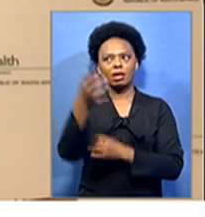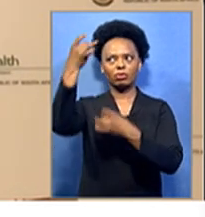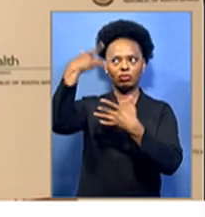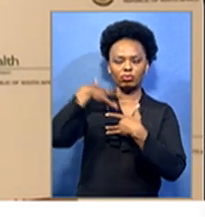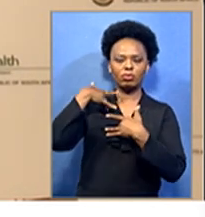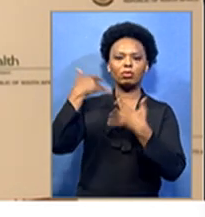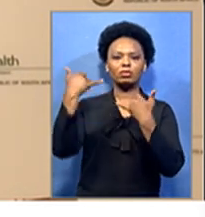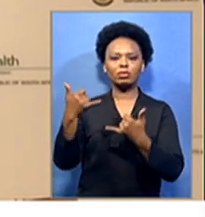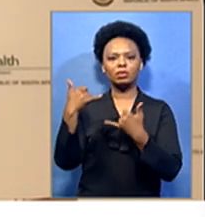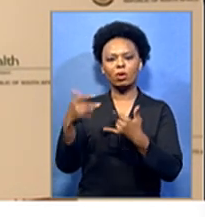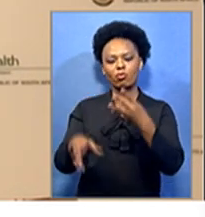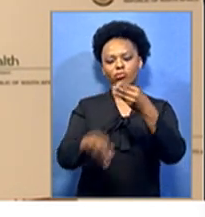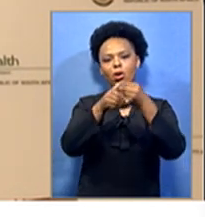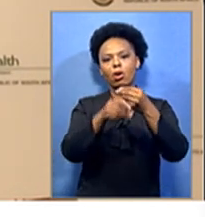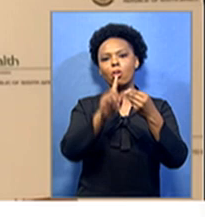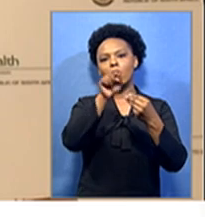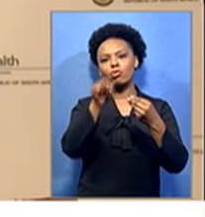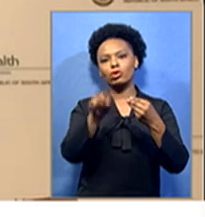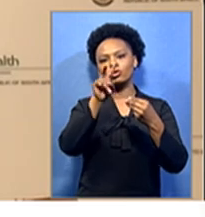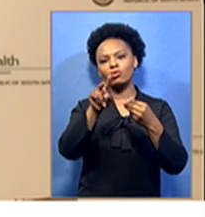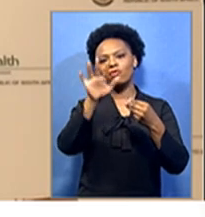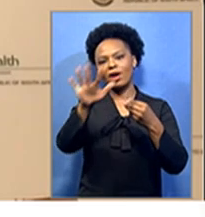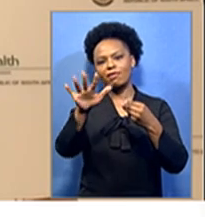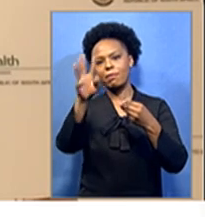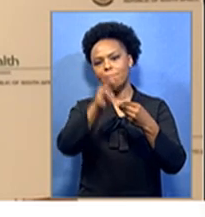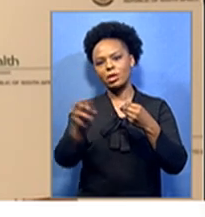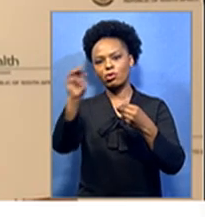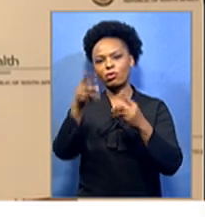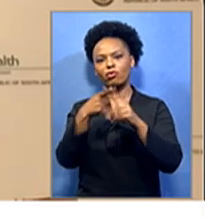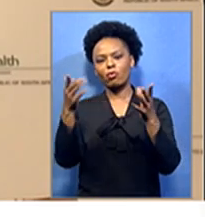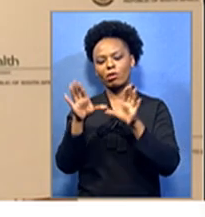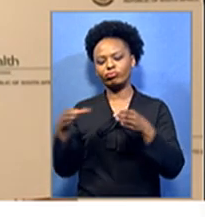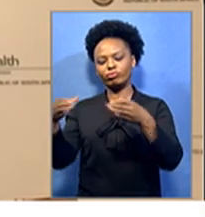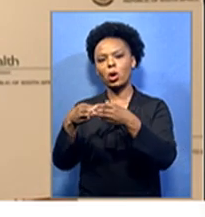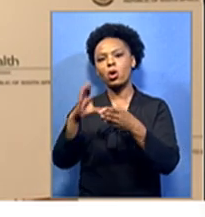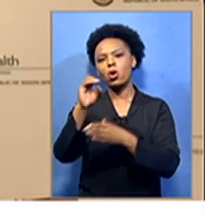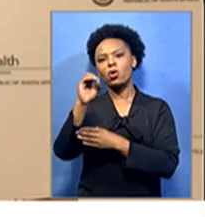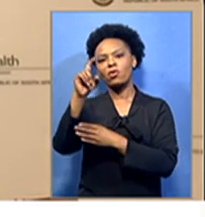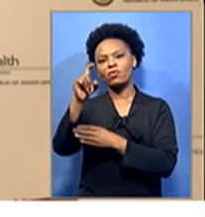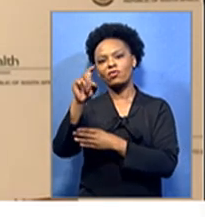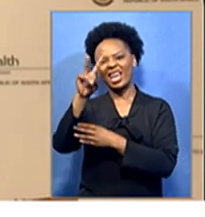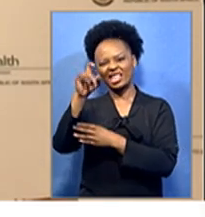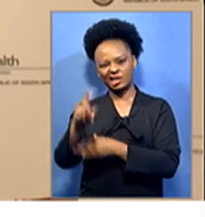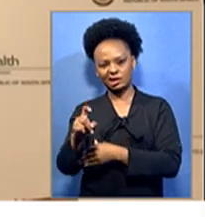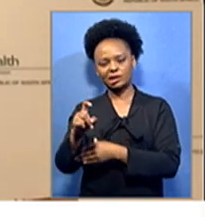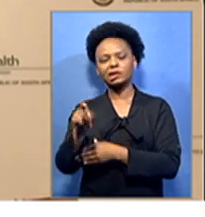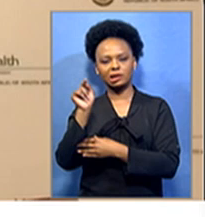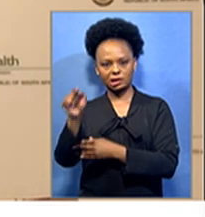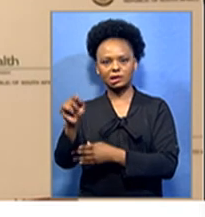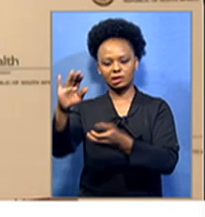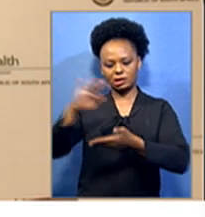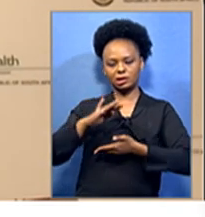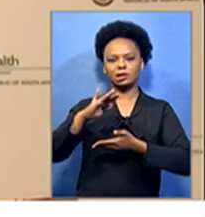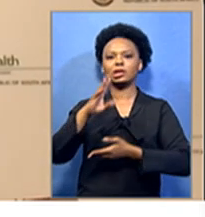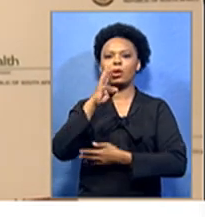additional 1.25 million from the COVAX facility. And so that is how we're going to